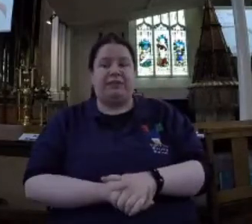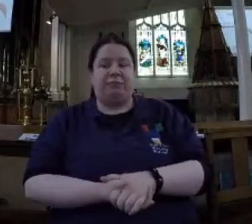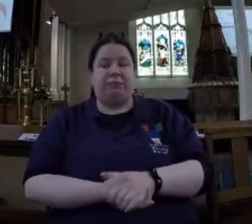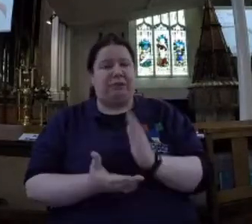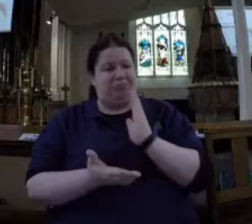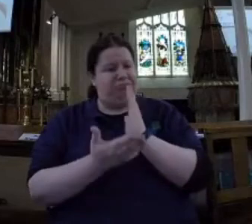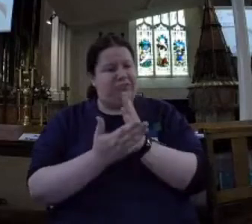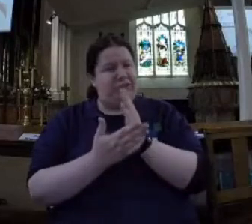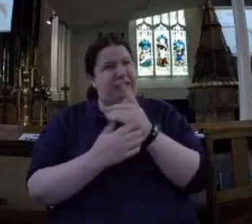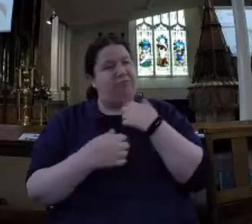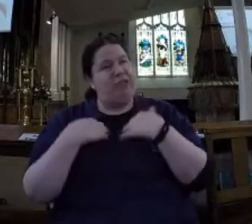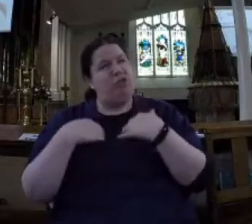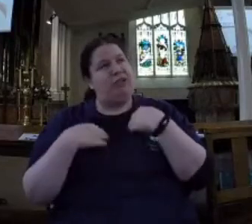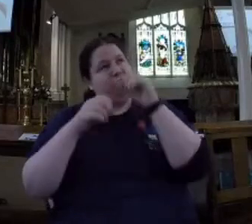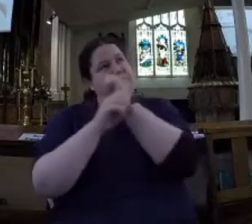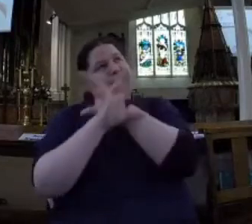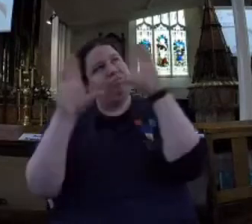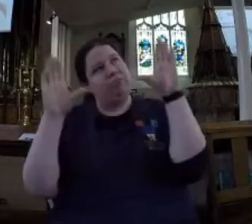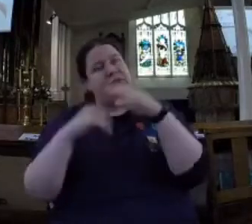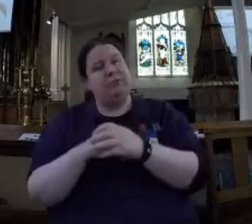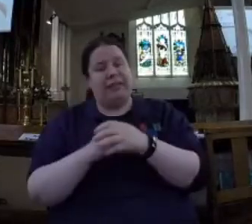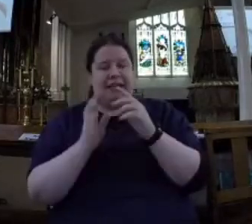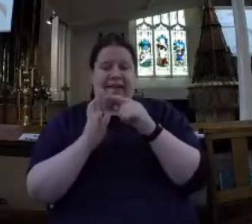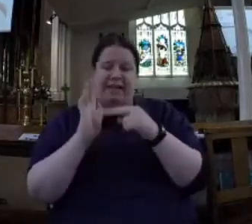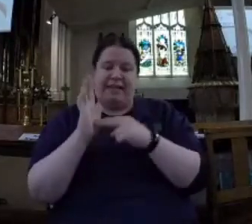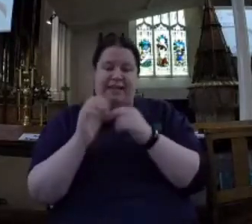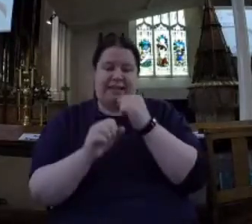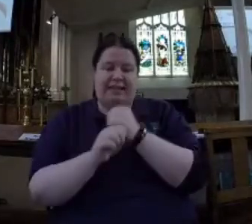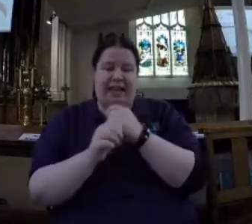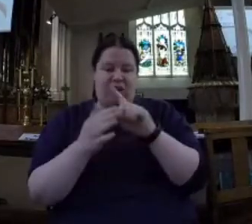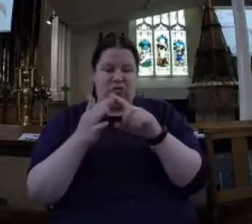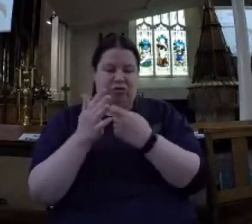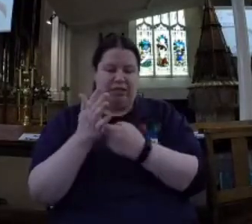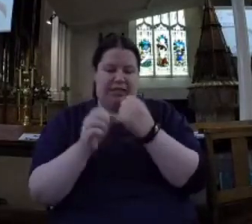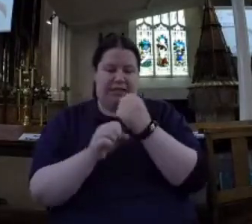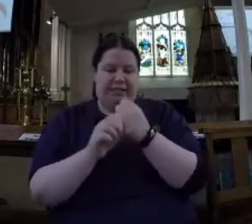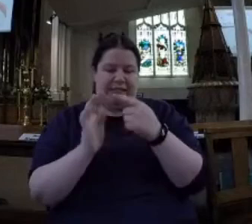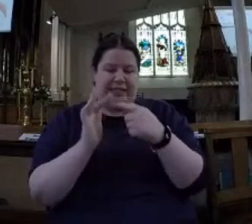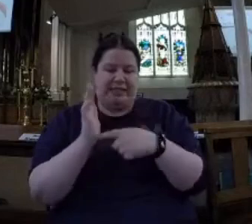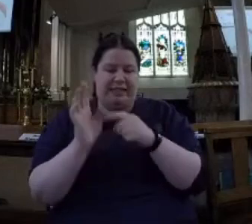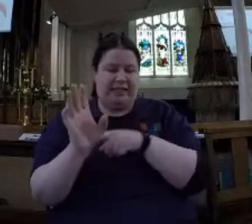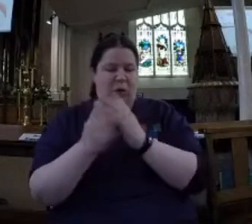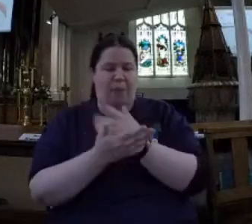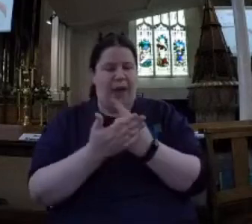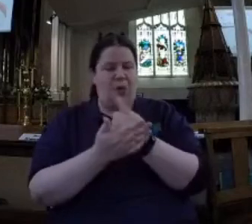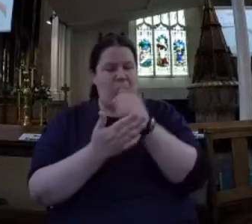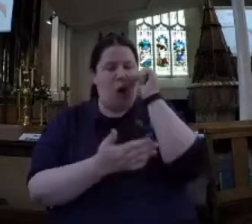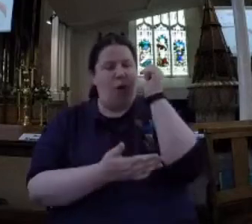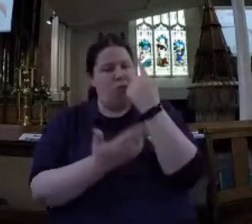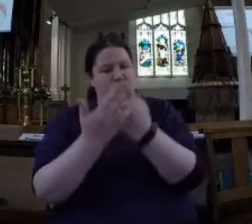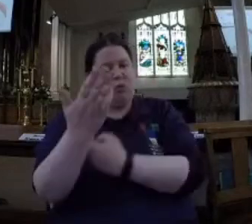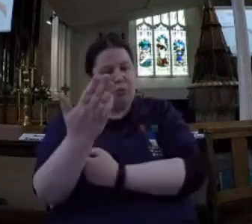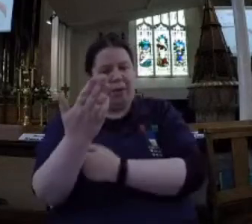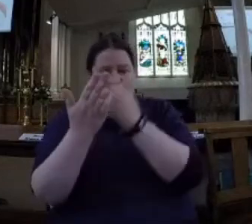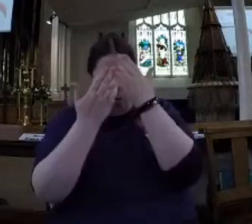concept when we think about it. Integrity is not the same as knowing the rules. It's about being honest and